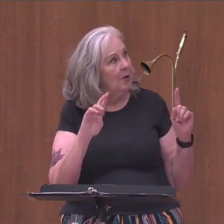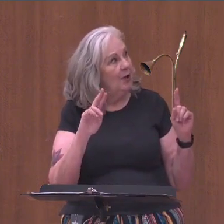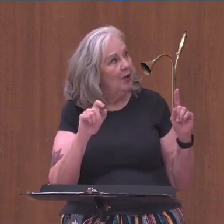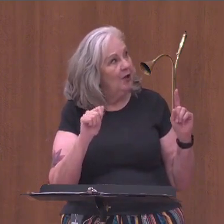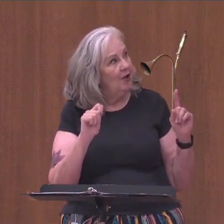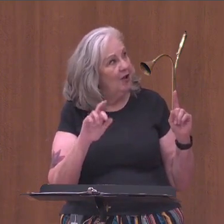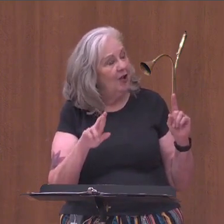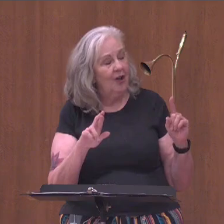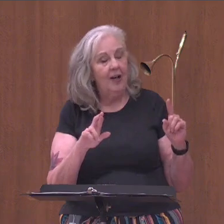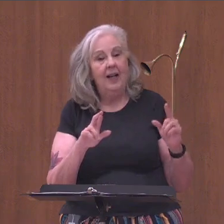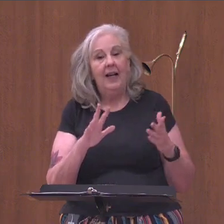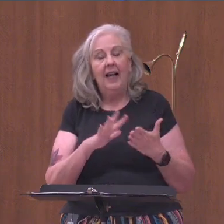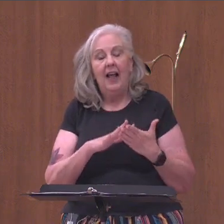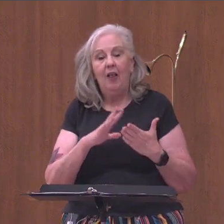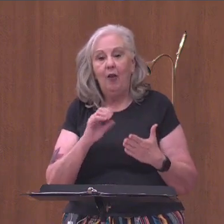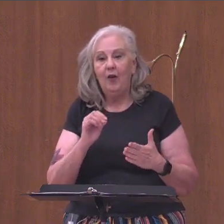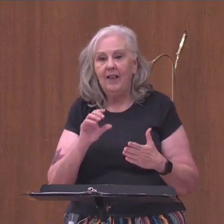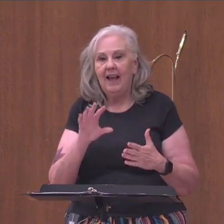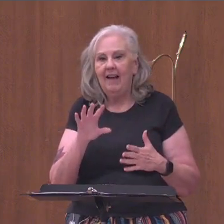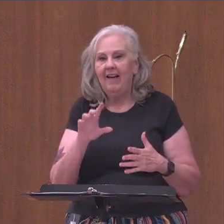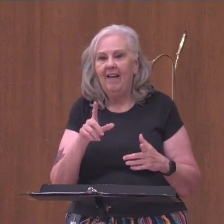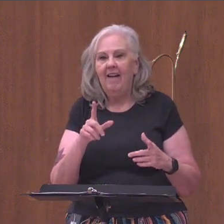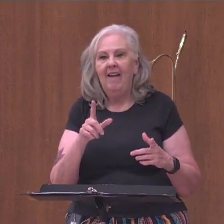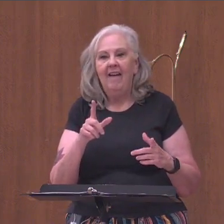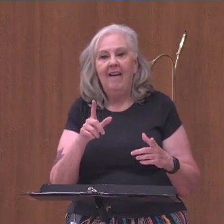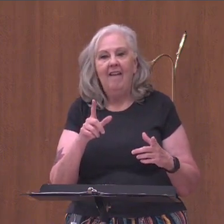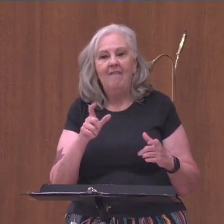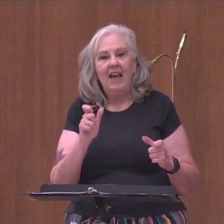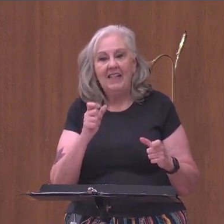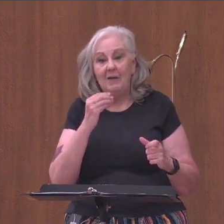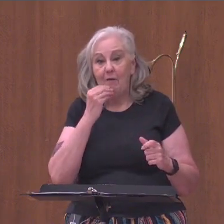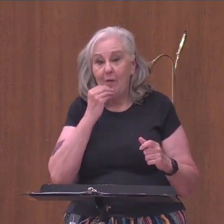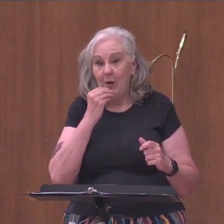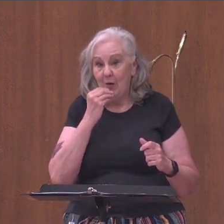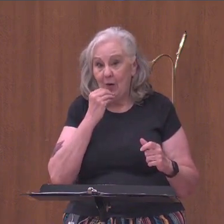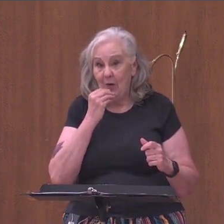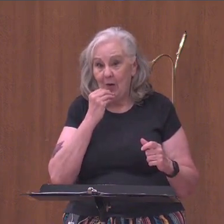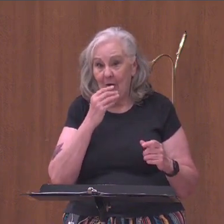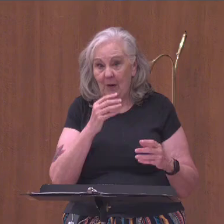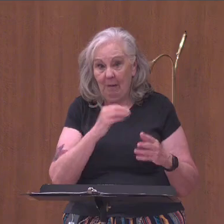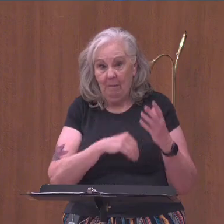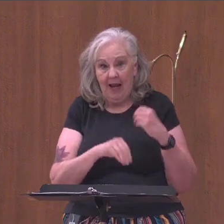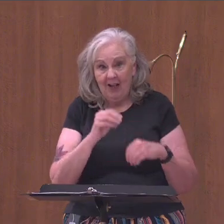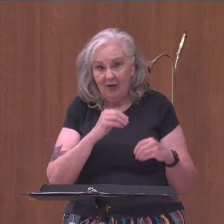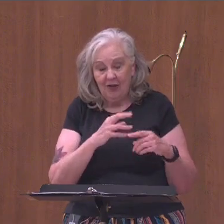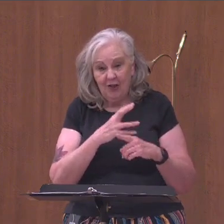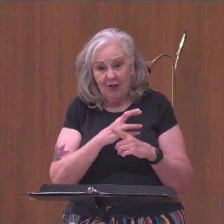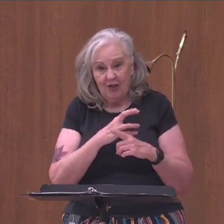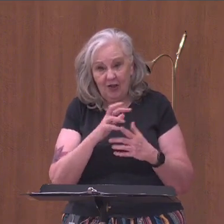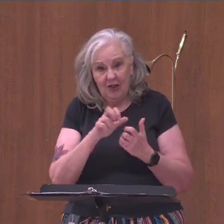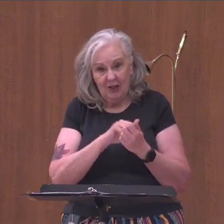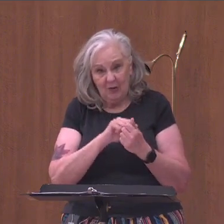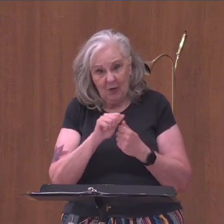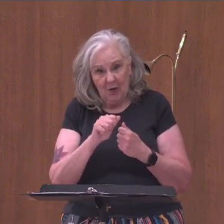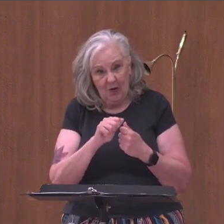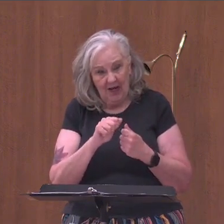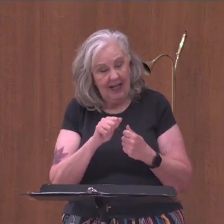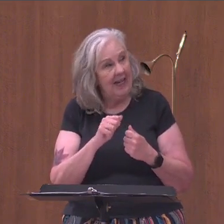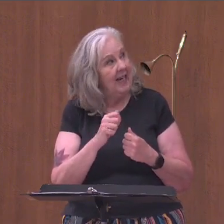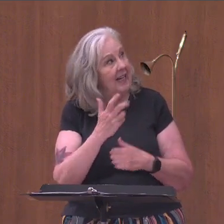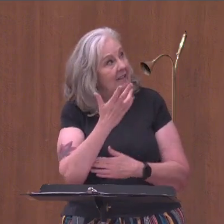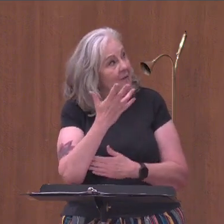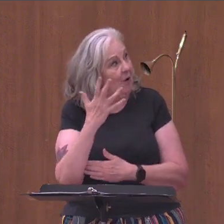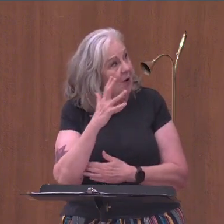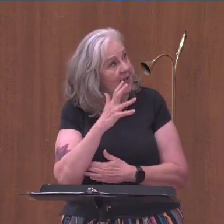learned that fast food packaging was destroying forests in the South. So he organized his classmates.